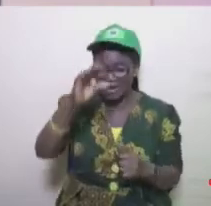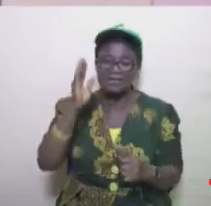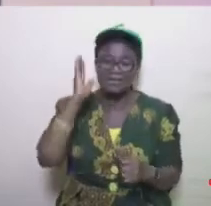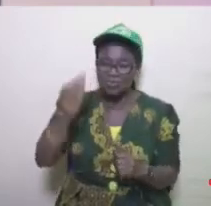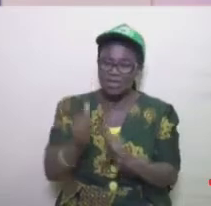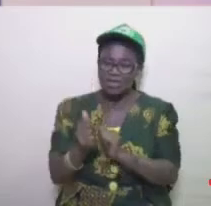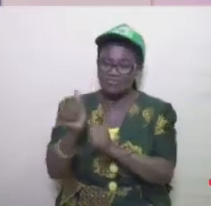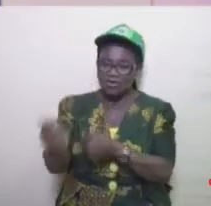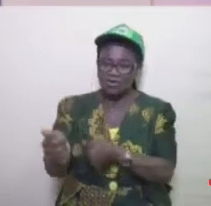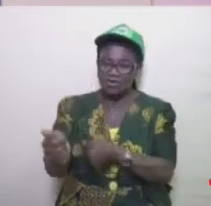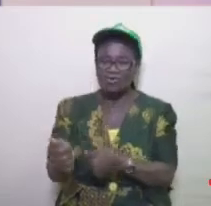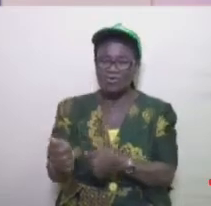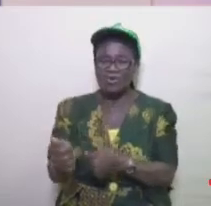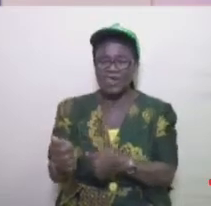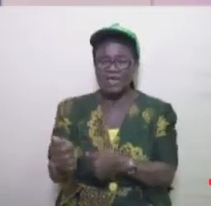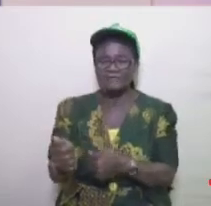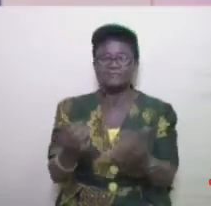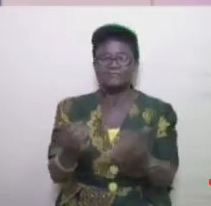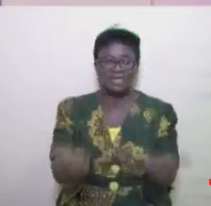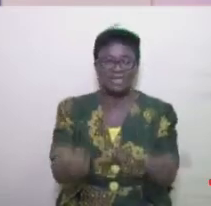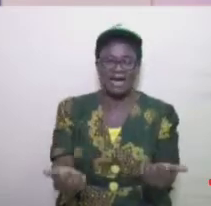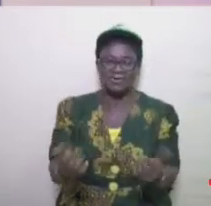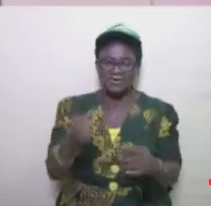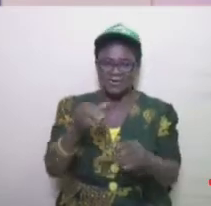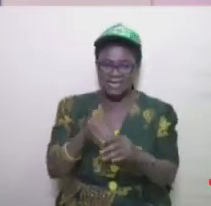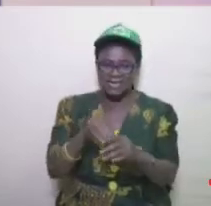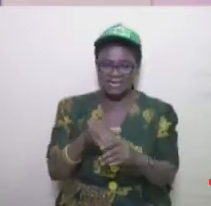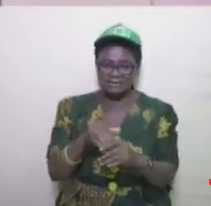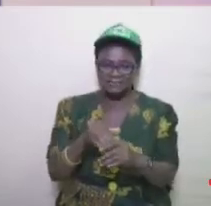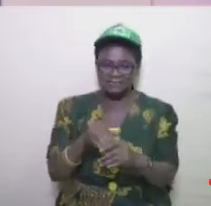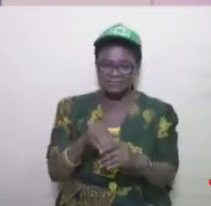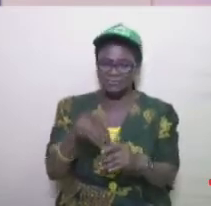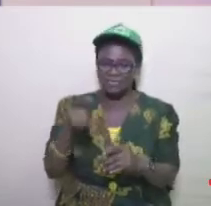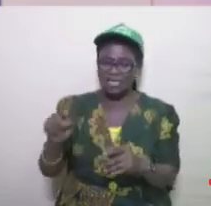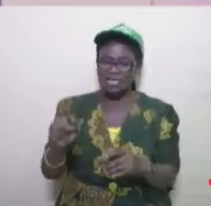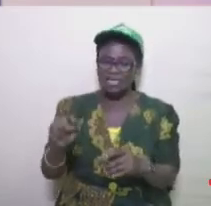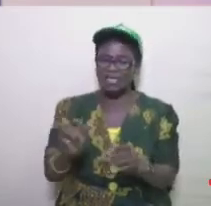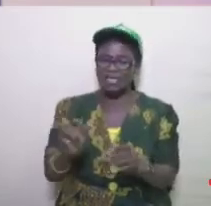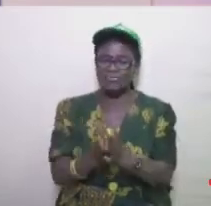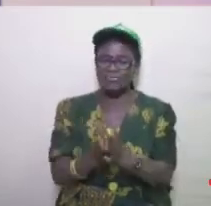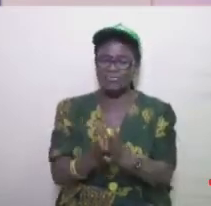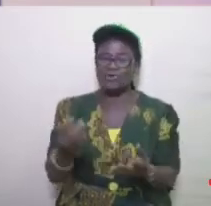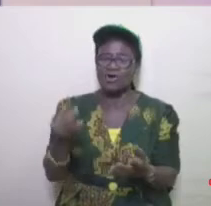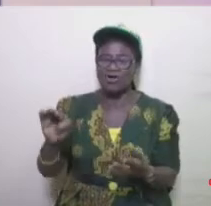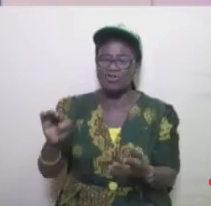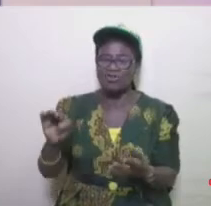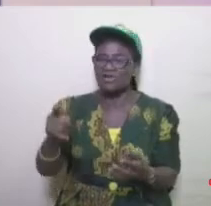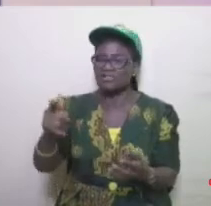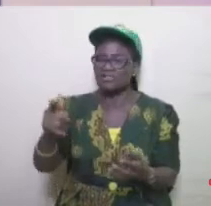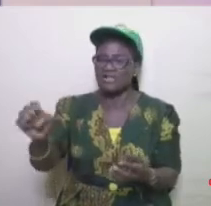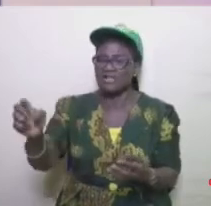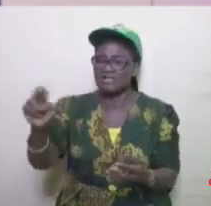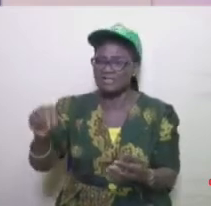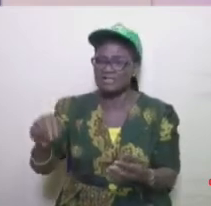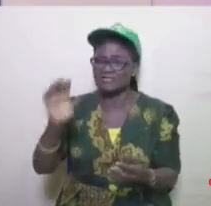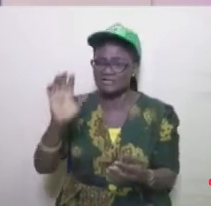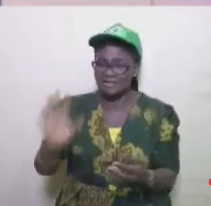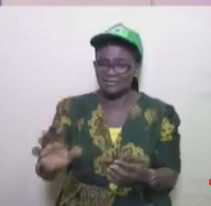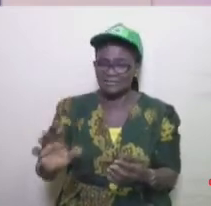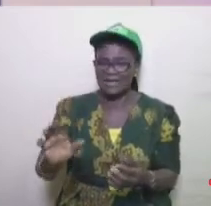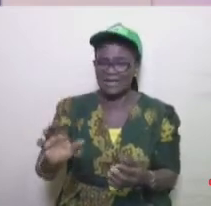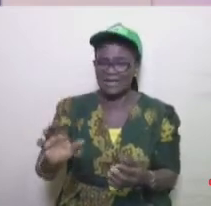follow. Now, in the book of Genesis 37 verse 3,